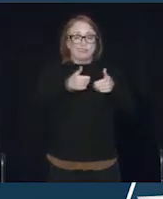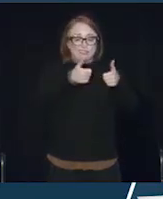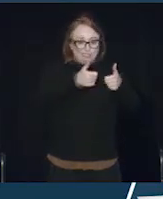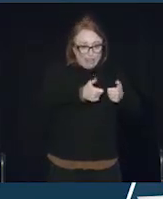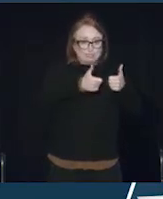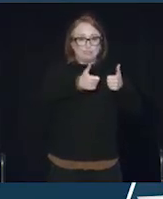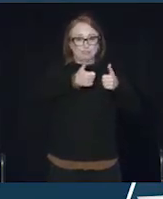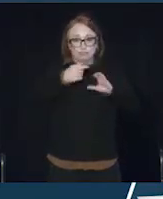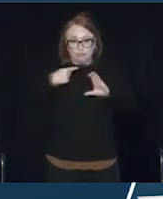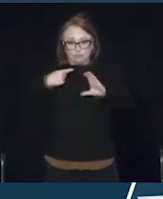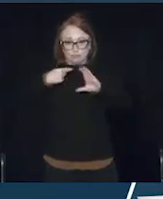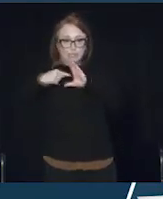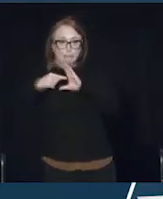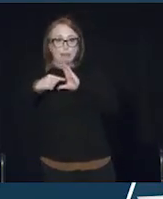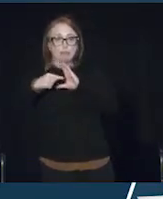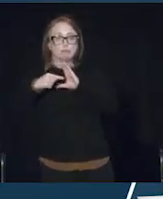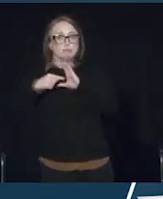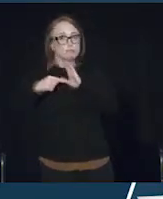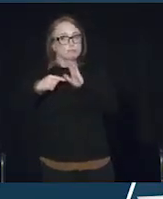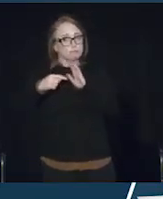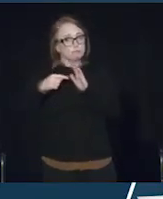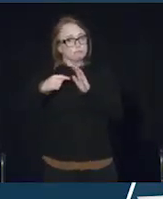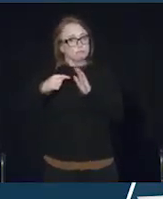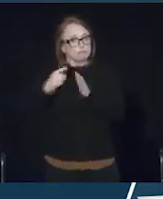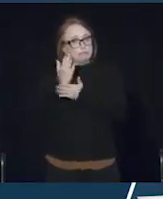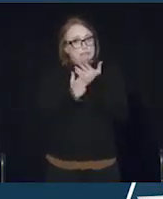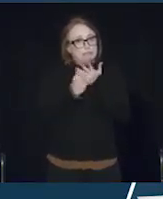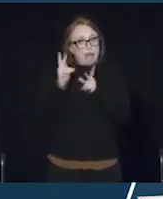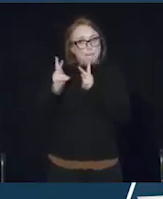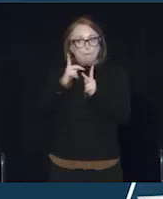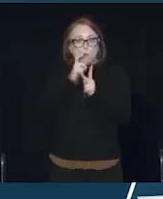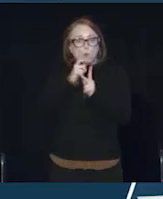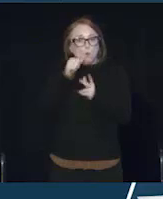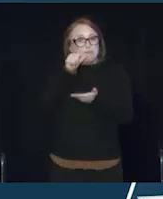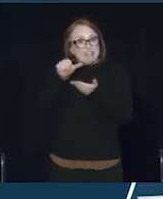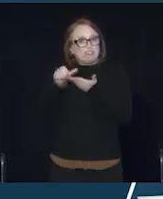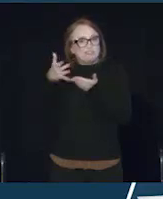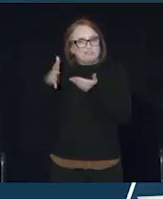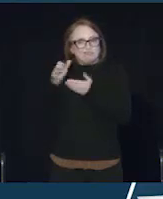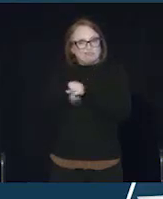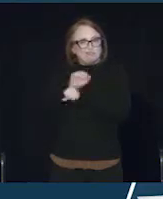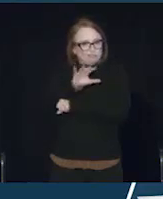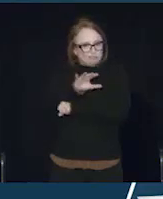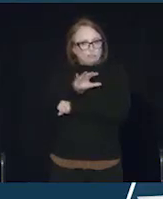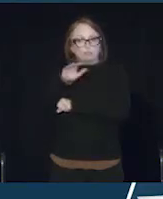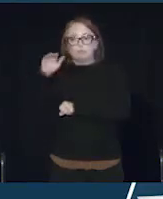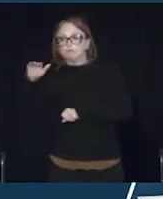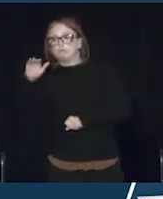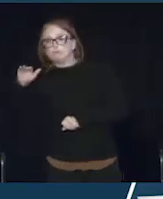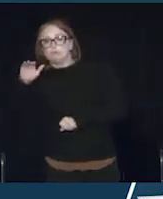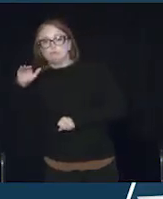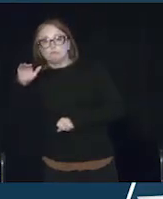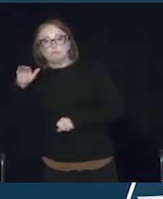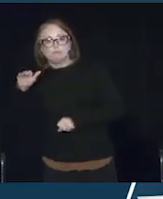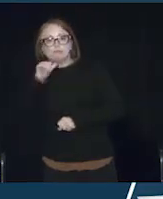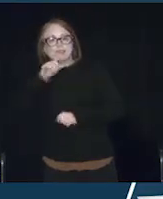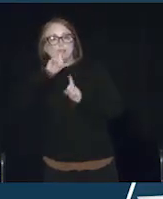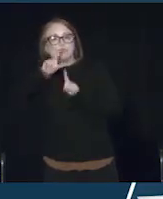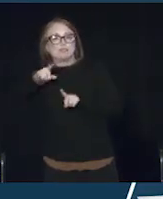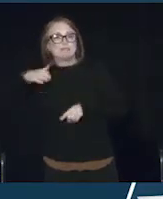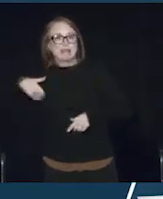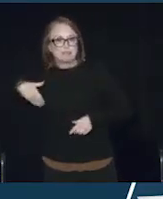emails indicating to some of the individuals whose letters went out to that have not responded, just to remind